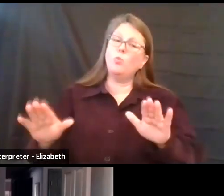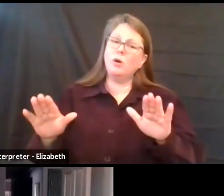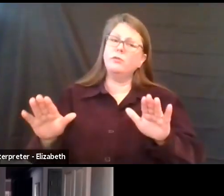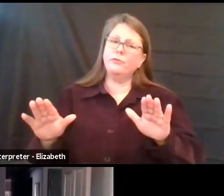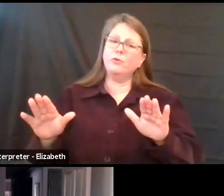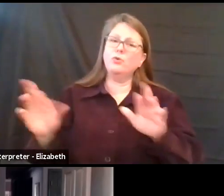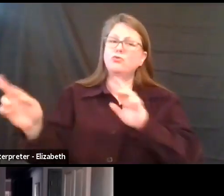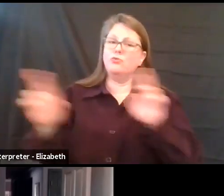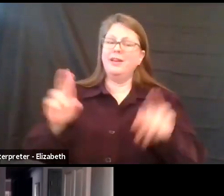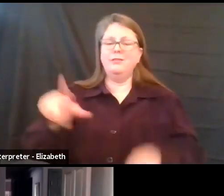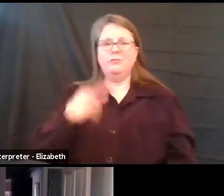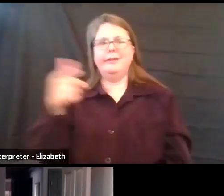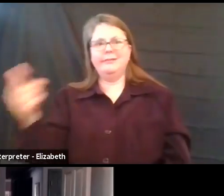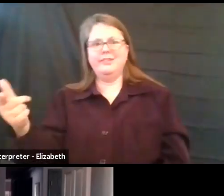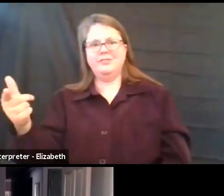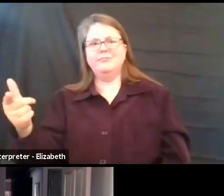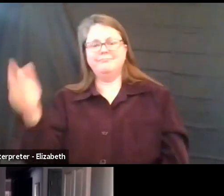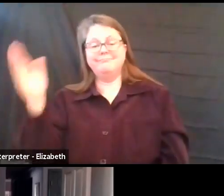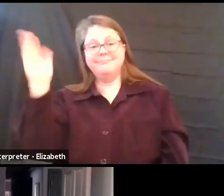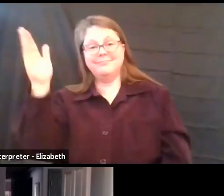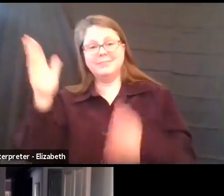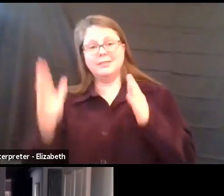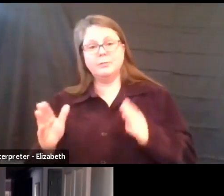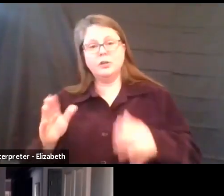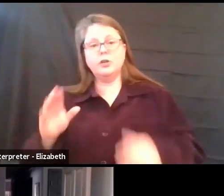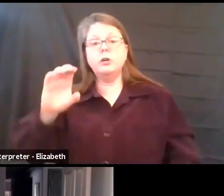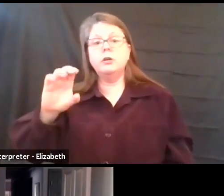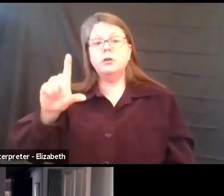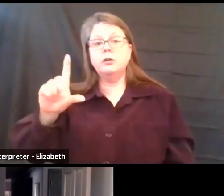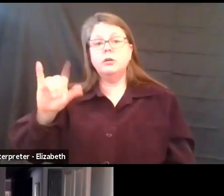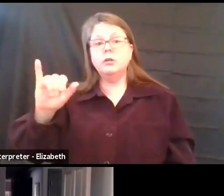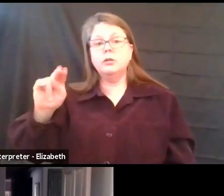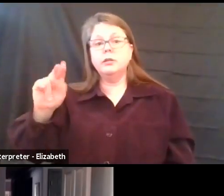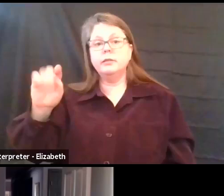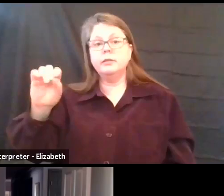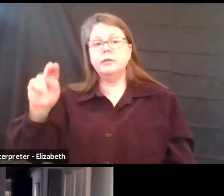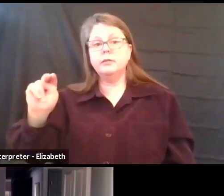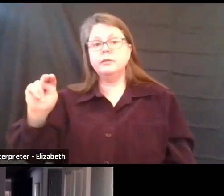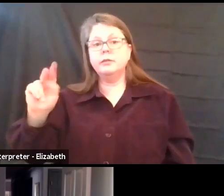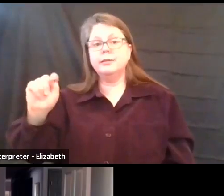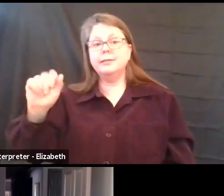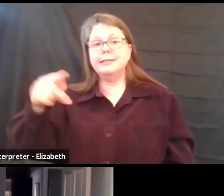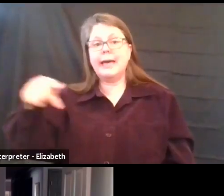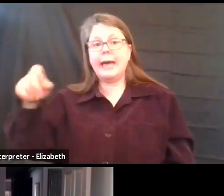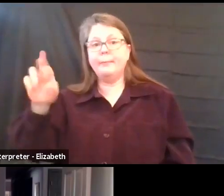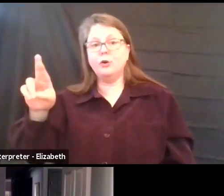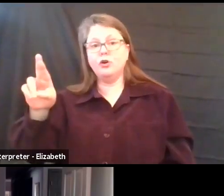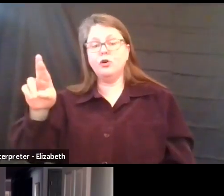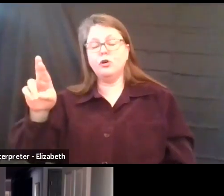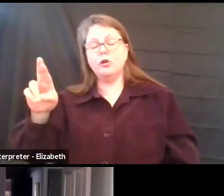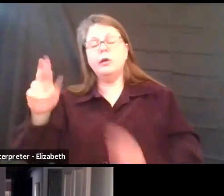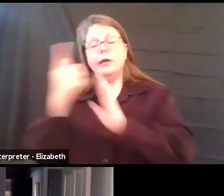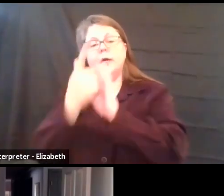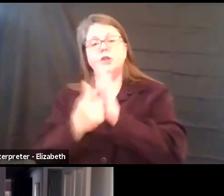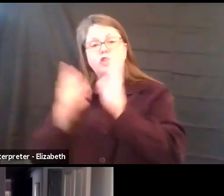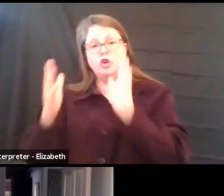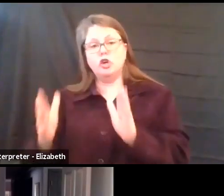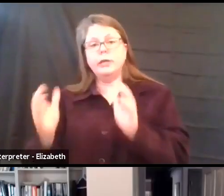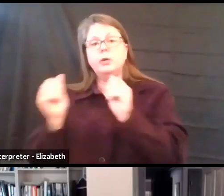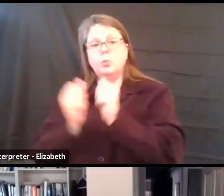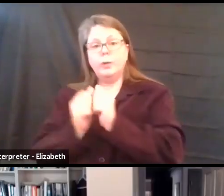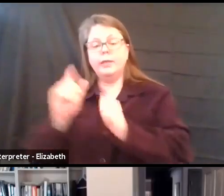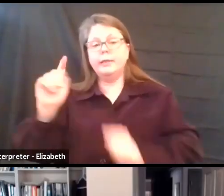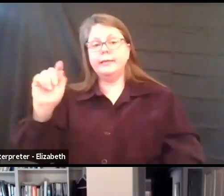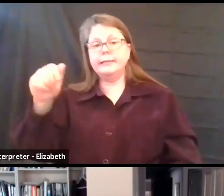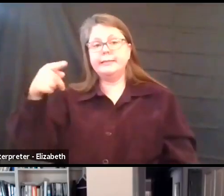the insurance issues. I'd like to introduce Clinton Tapper. He is an attorney with the Tapper Law Firm, and maybe the place that you need to